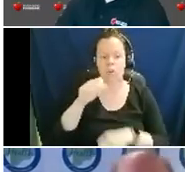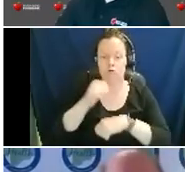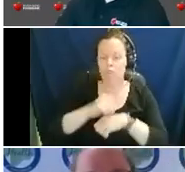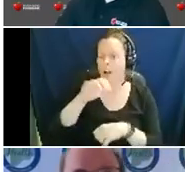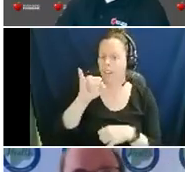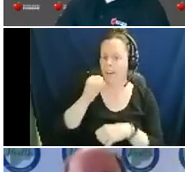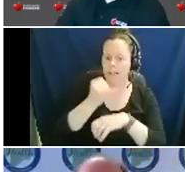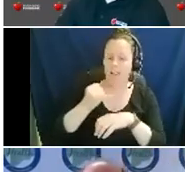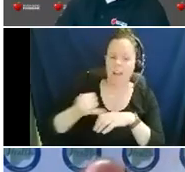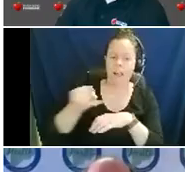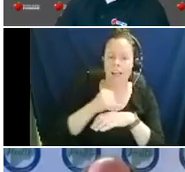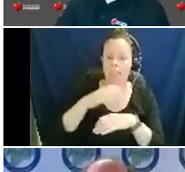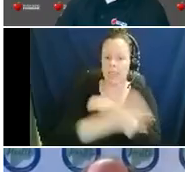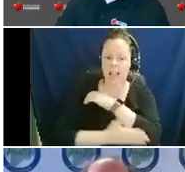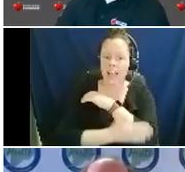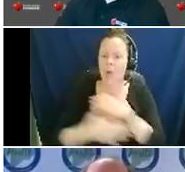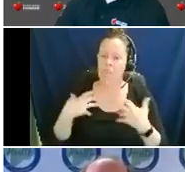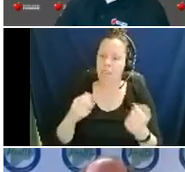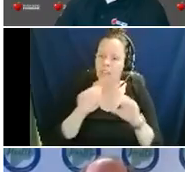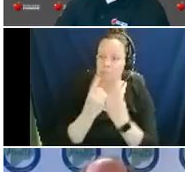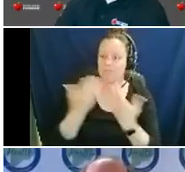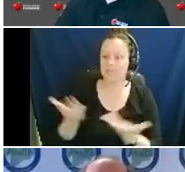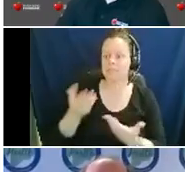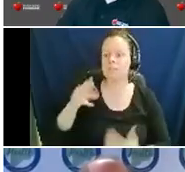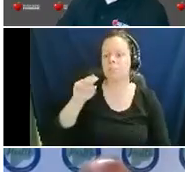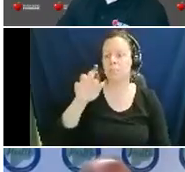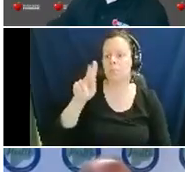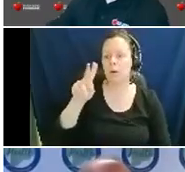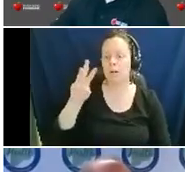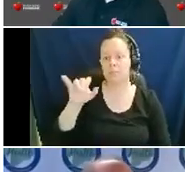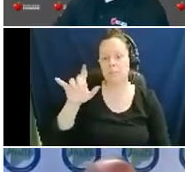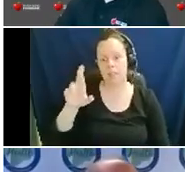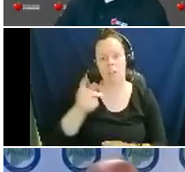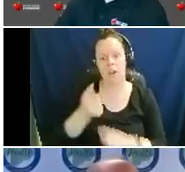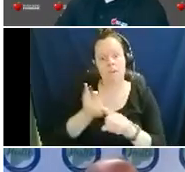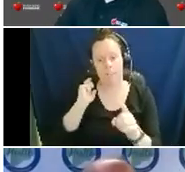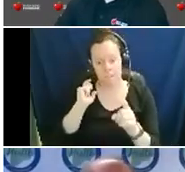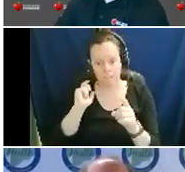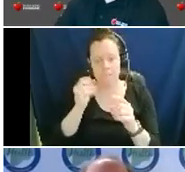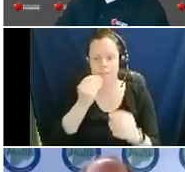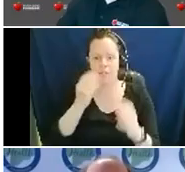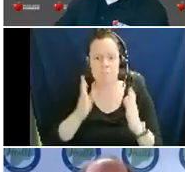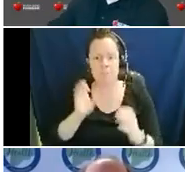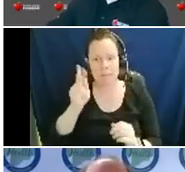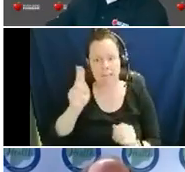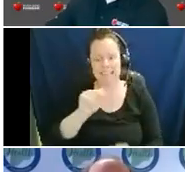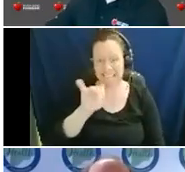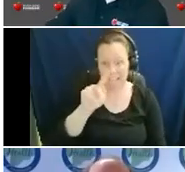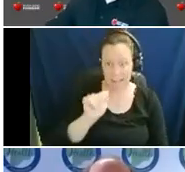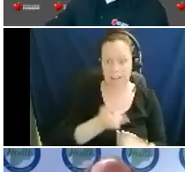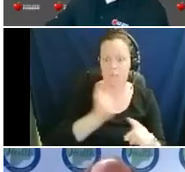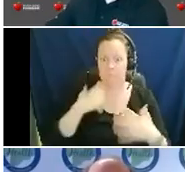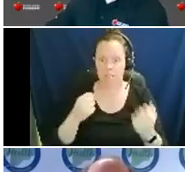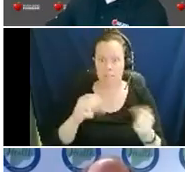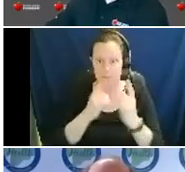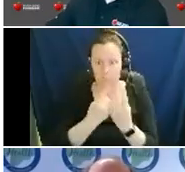with us Mike Miller of the Riverbend Foodbank, Nita Ludwig of the Rock Island County Health Department, Ed Rivers of the